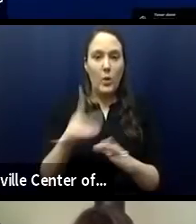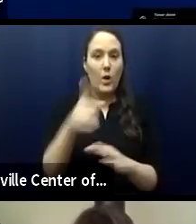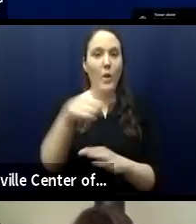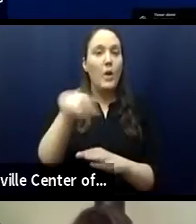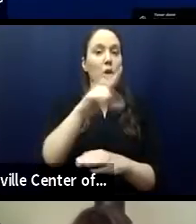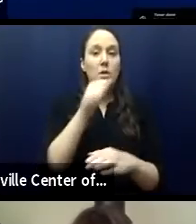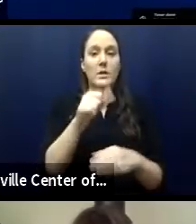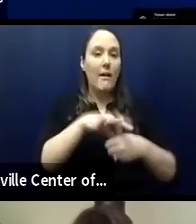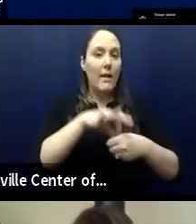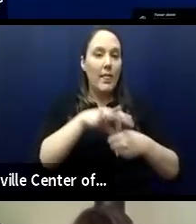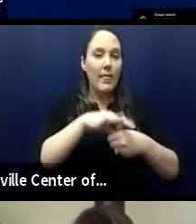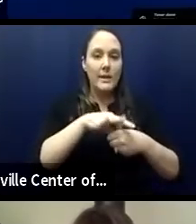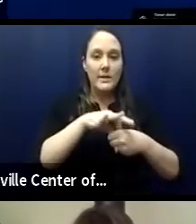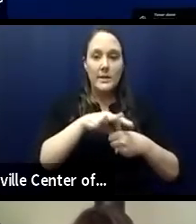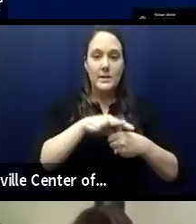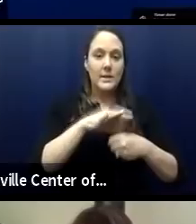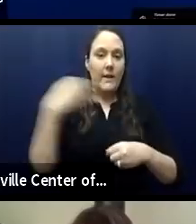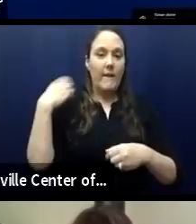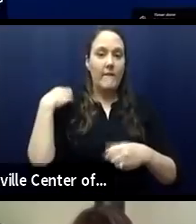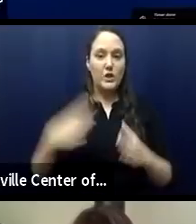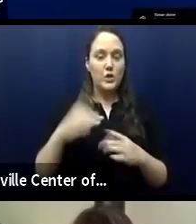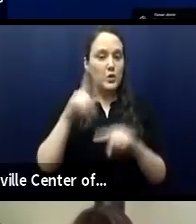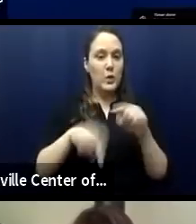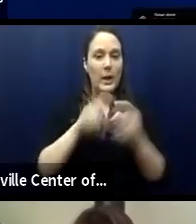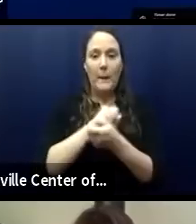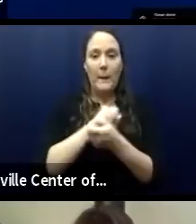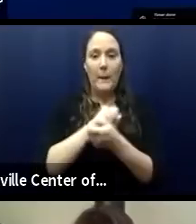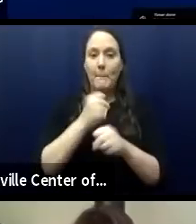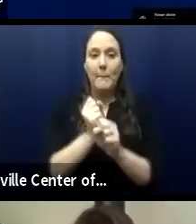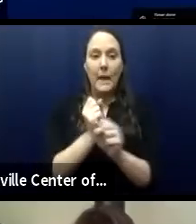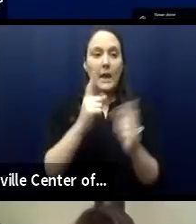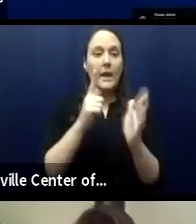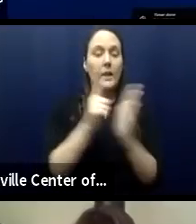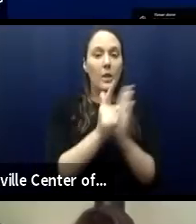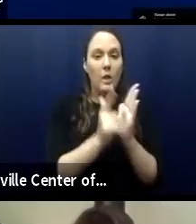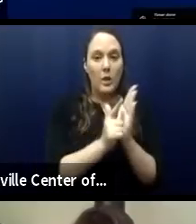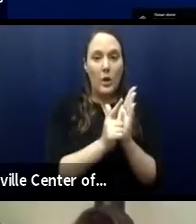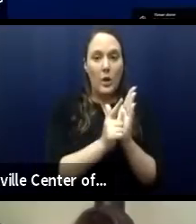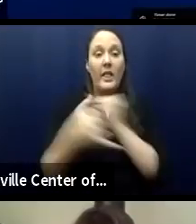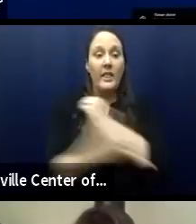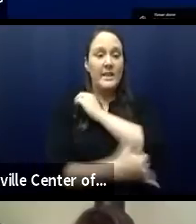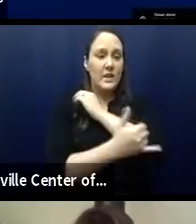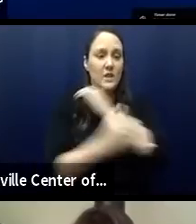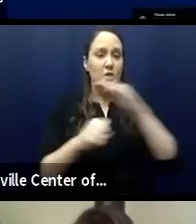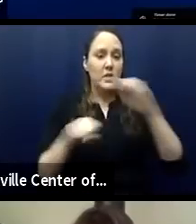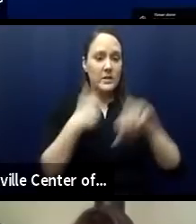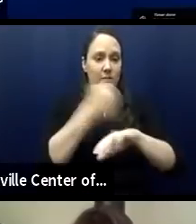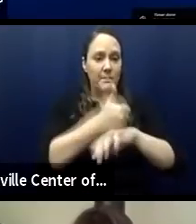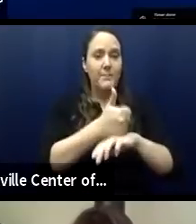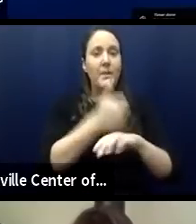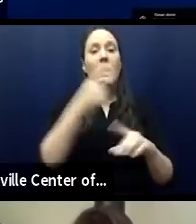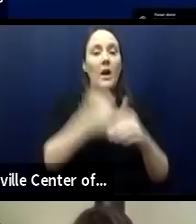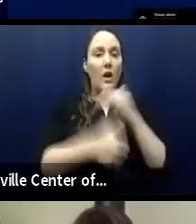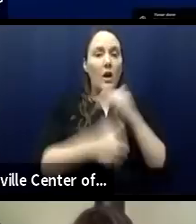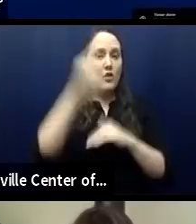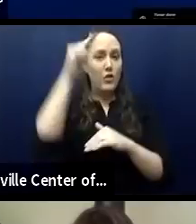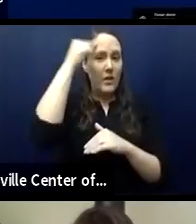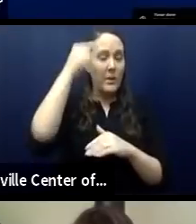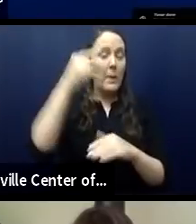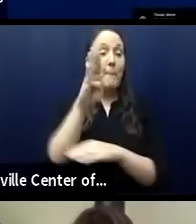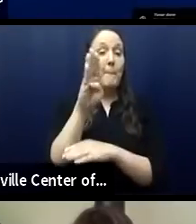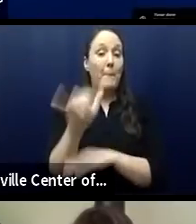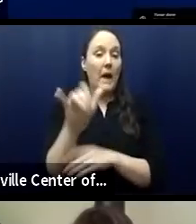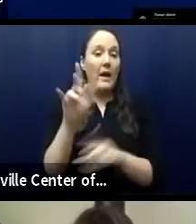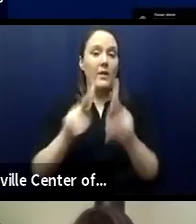officials. You cannot make law. This country was founded on the principles of government by the people and for the people.